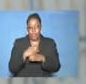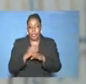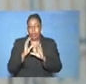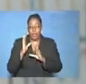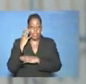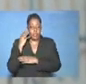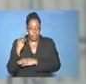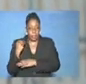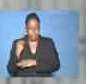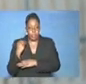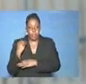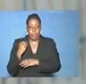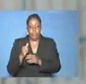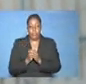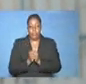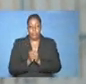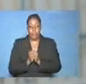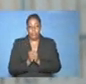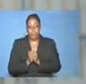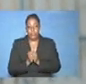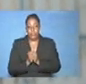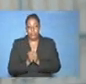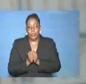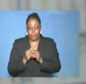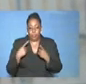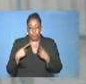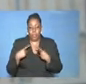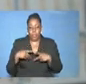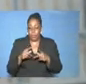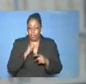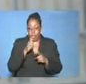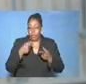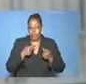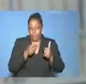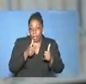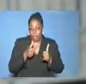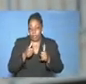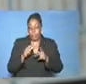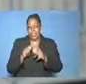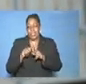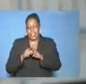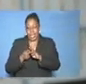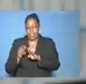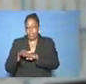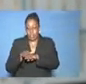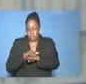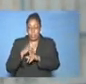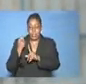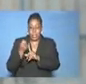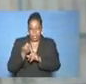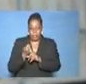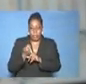So we're going to be a little bit apprehensive to just go guns a-blazing. But we're going to target for an overall average for year one. We